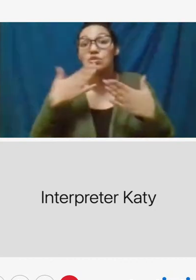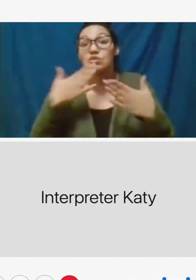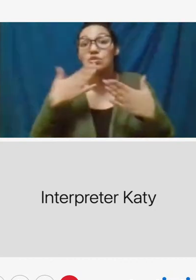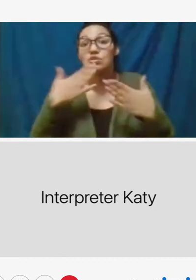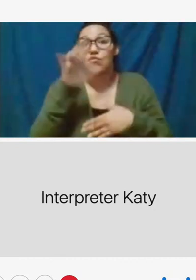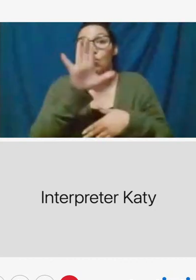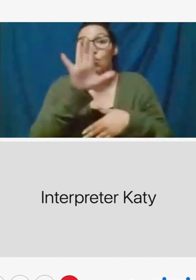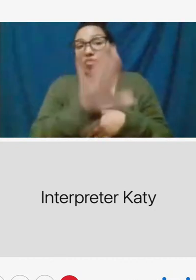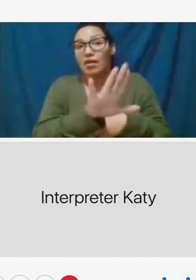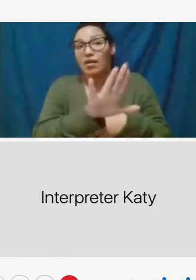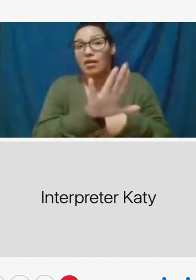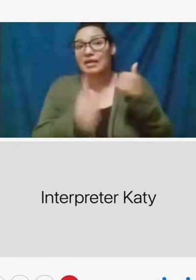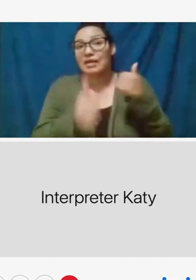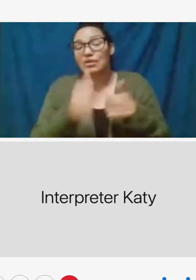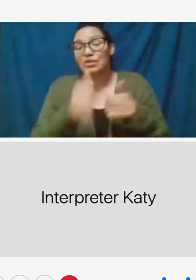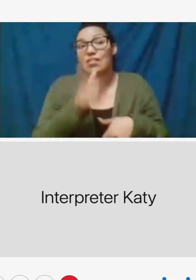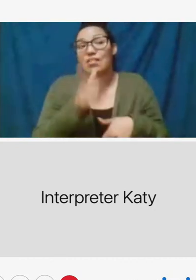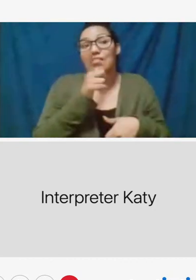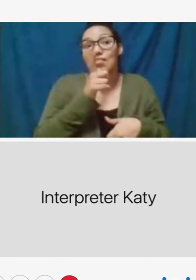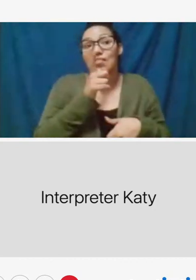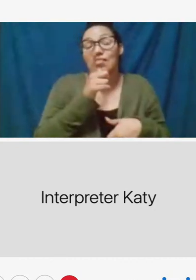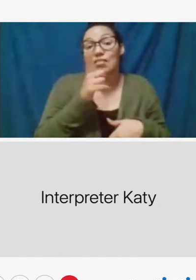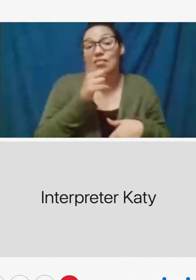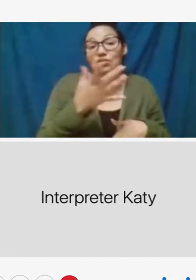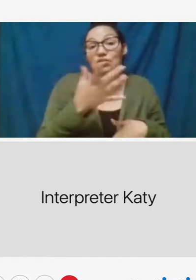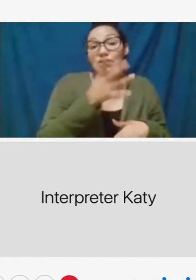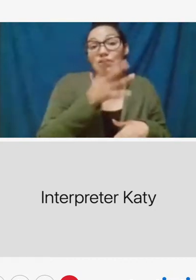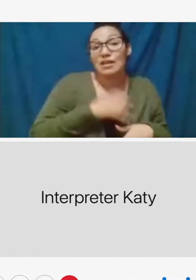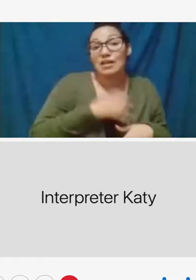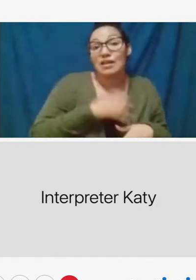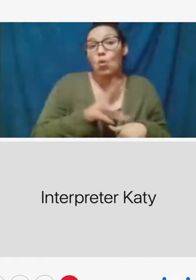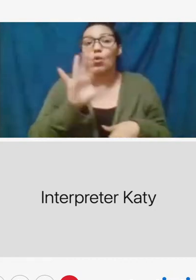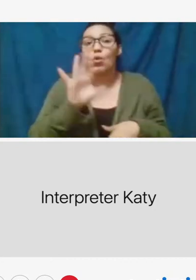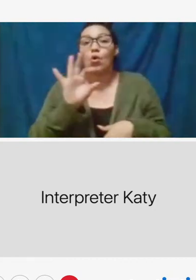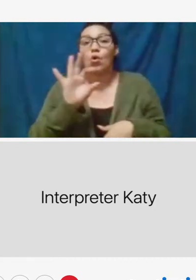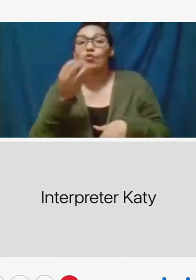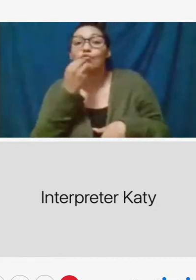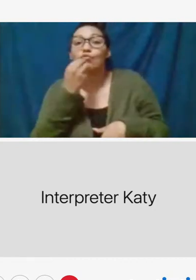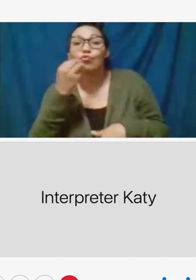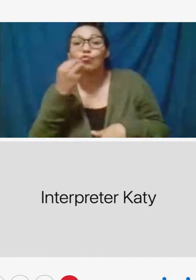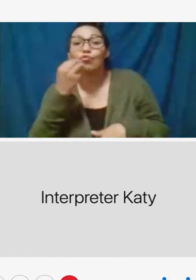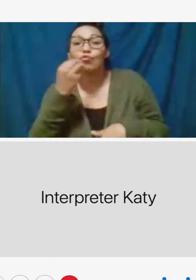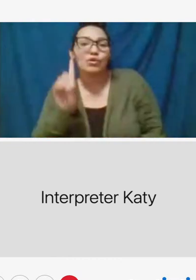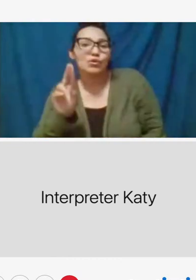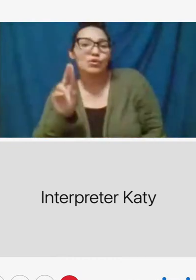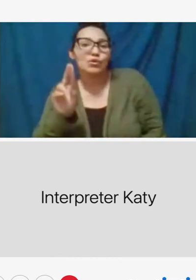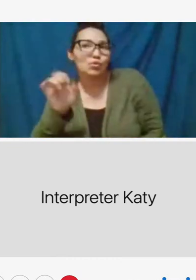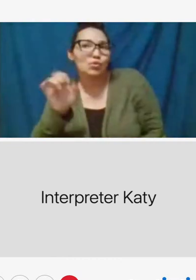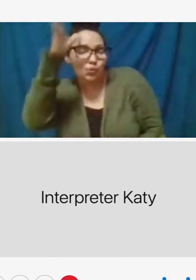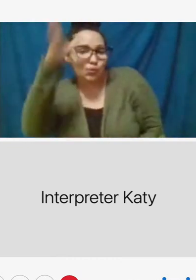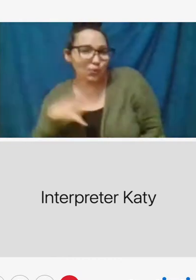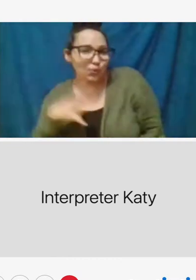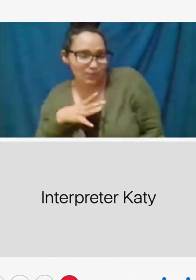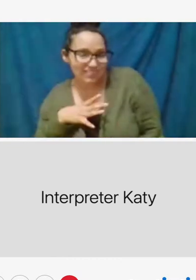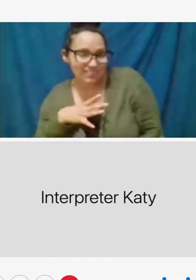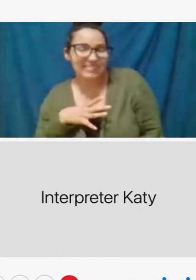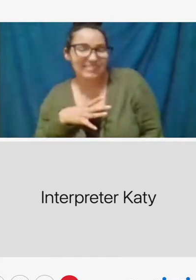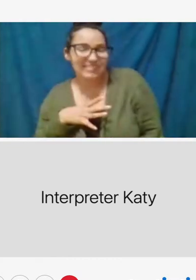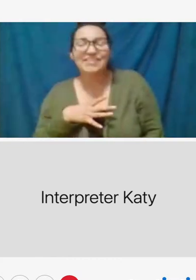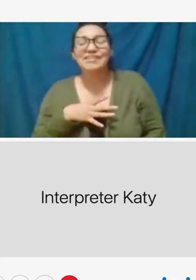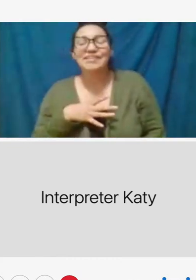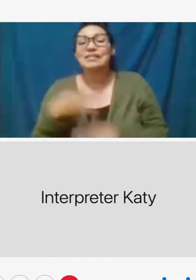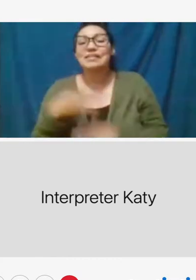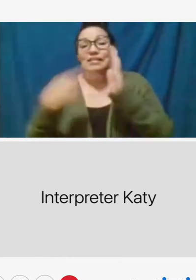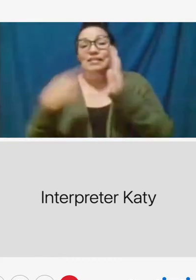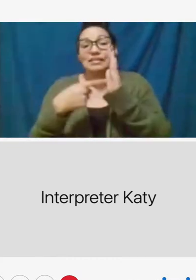lady or their food dude so now the deadline to submit the video is April 15th